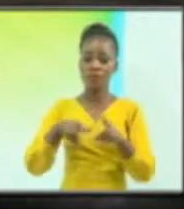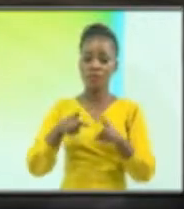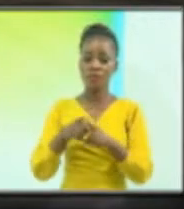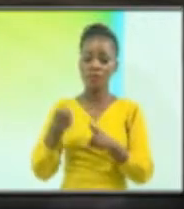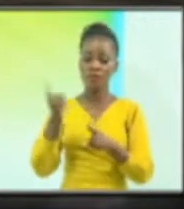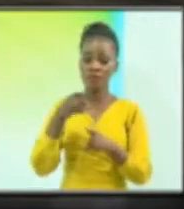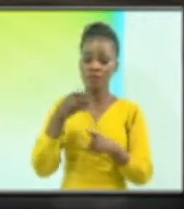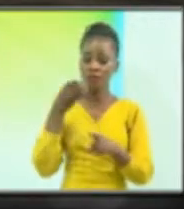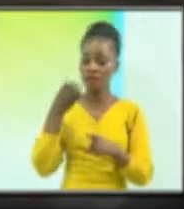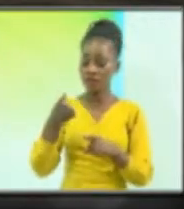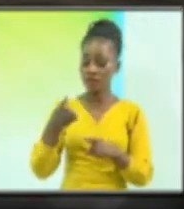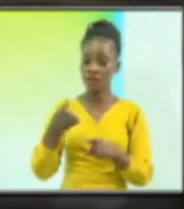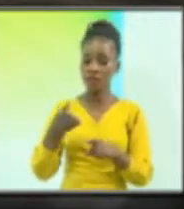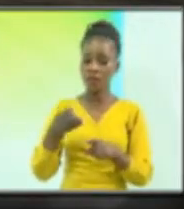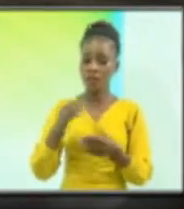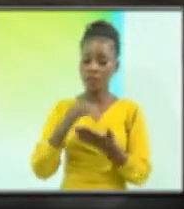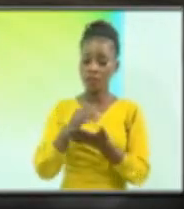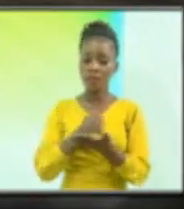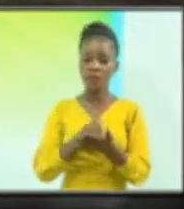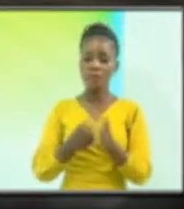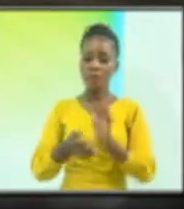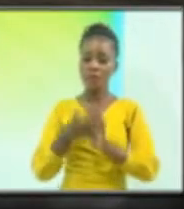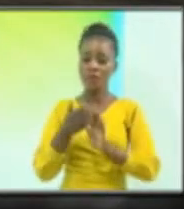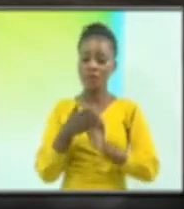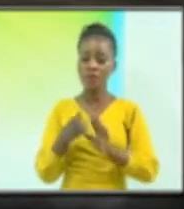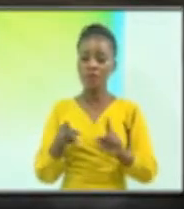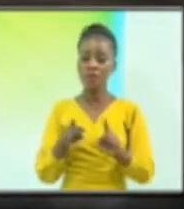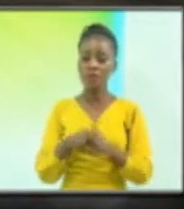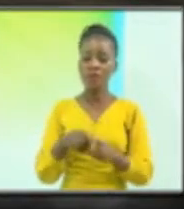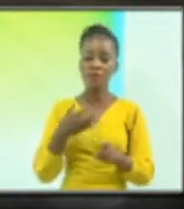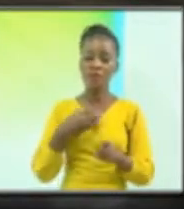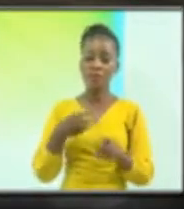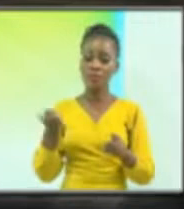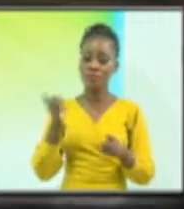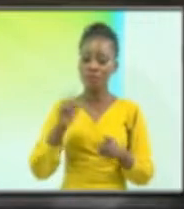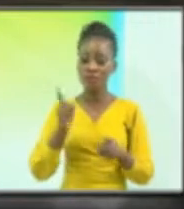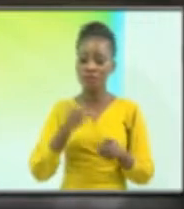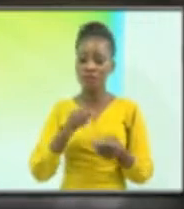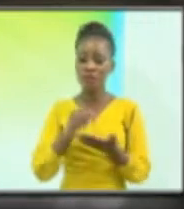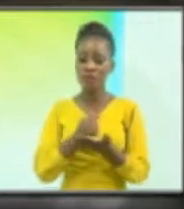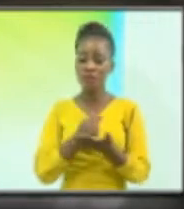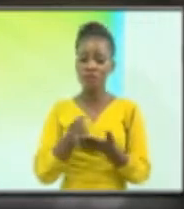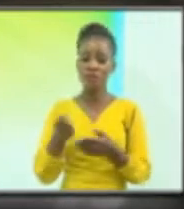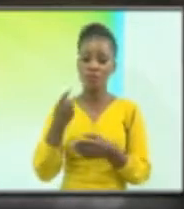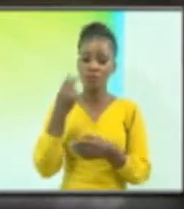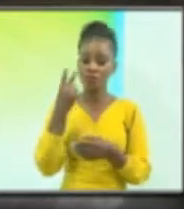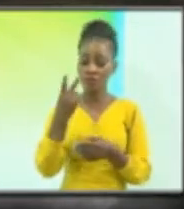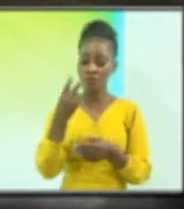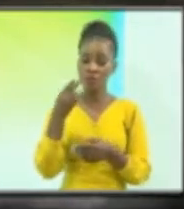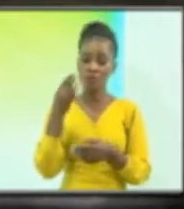here, and because he wanted a quick passport, he had not even applied, but he had his 2 million